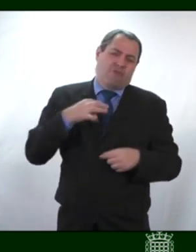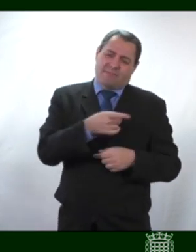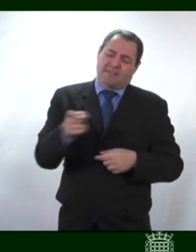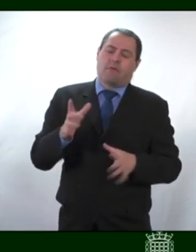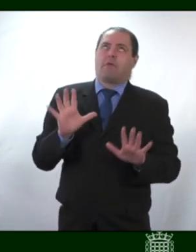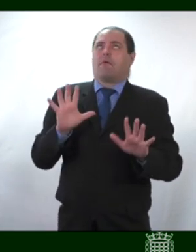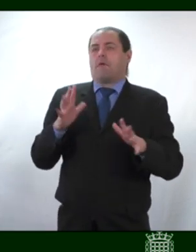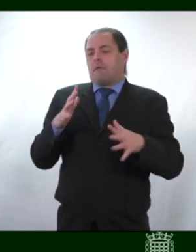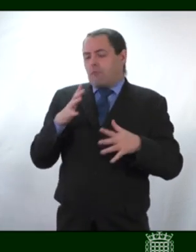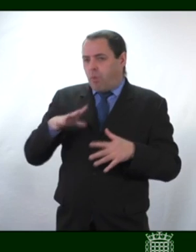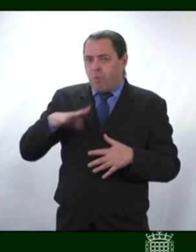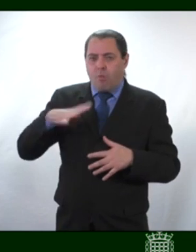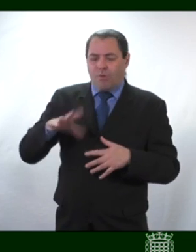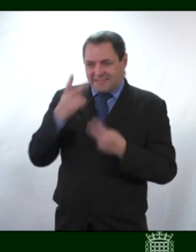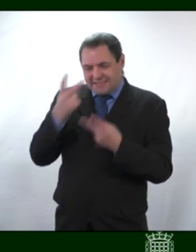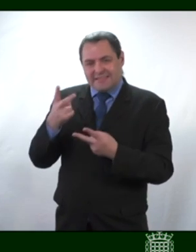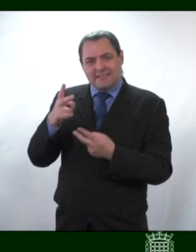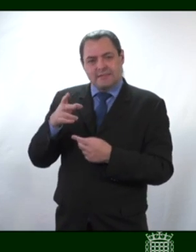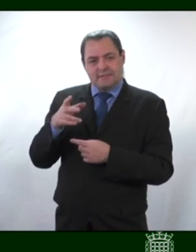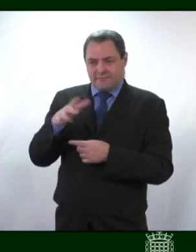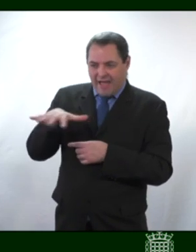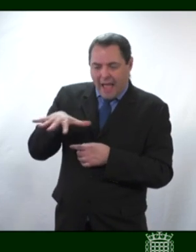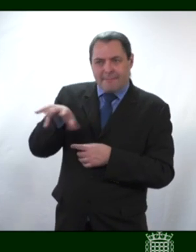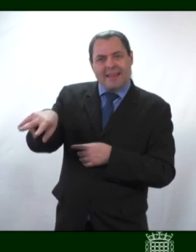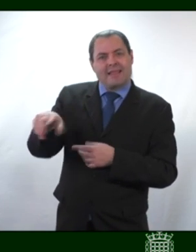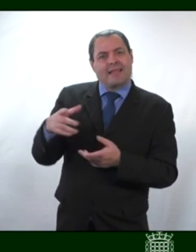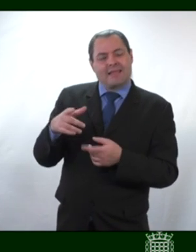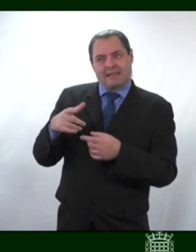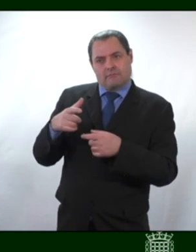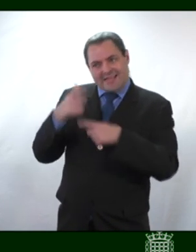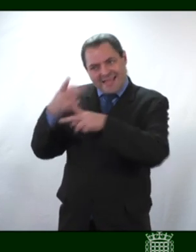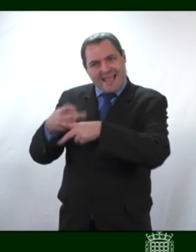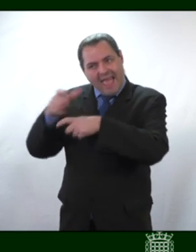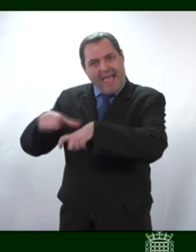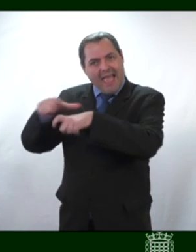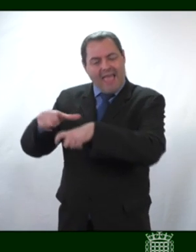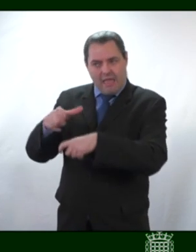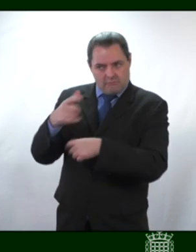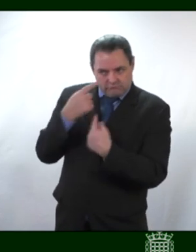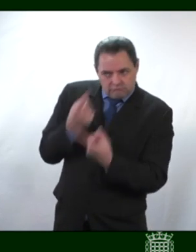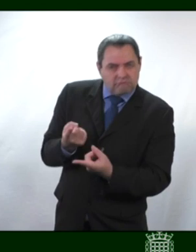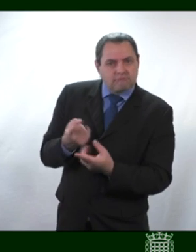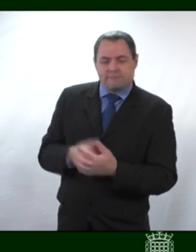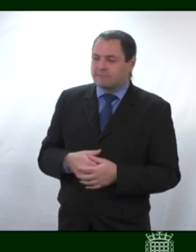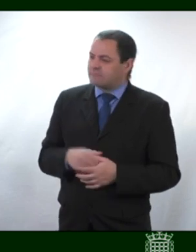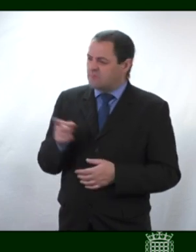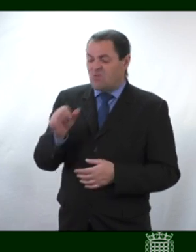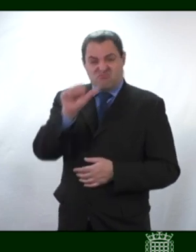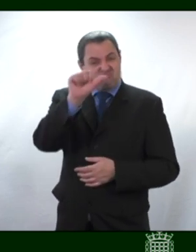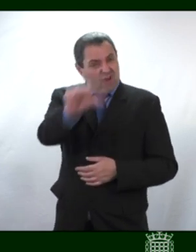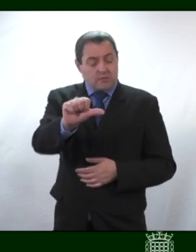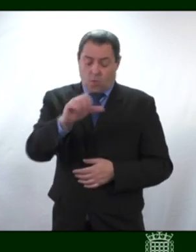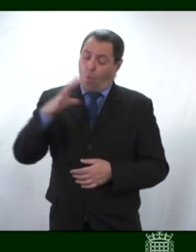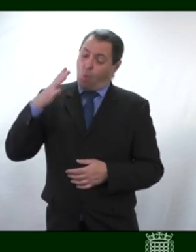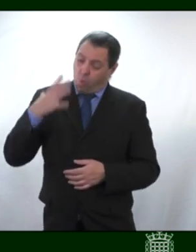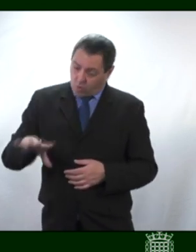others in long-term care. The answer is yes. We absolutely want to use this sort of testing as it becomes